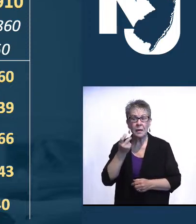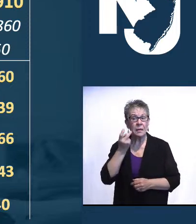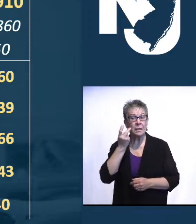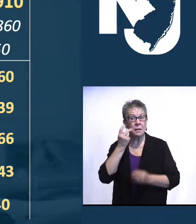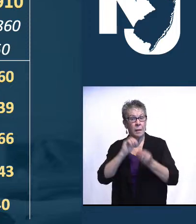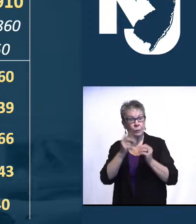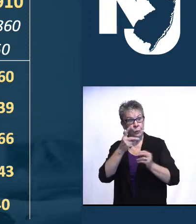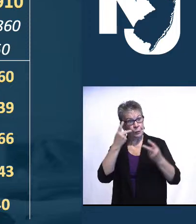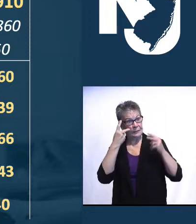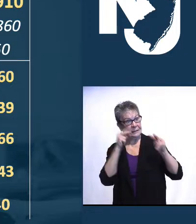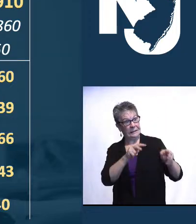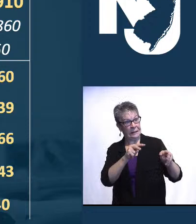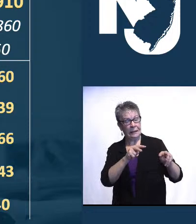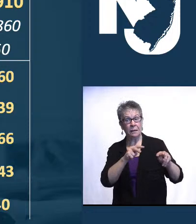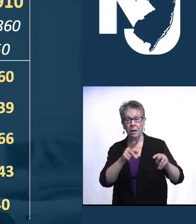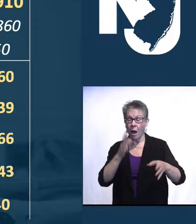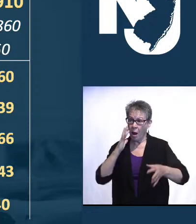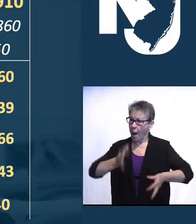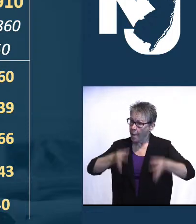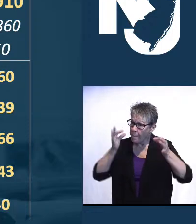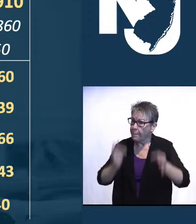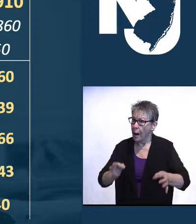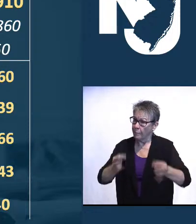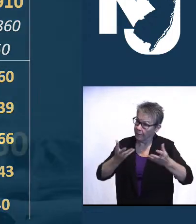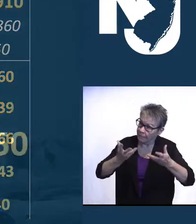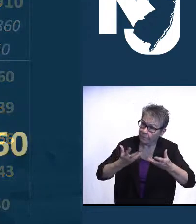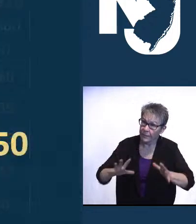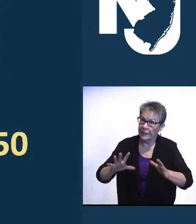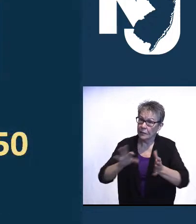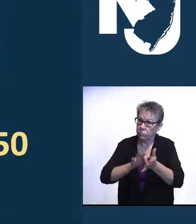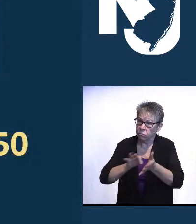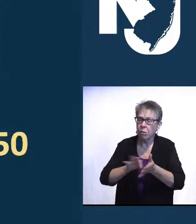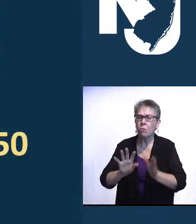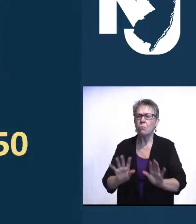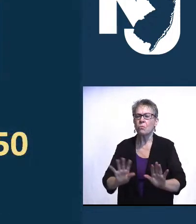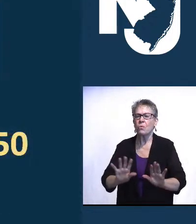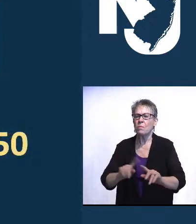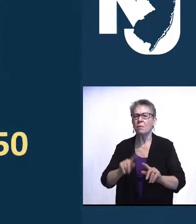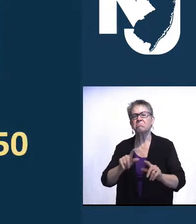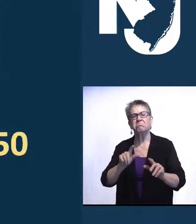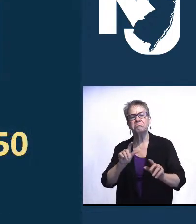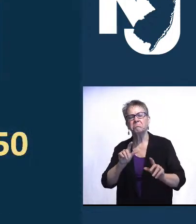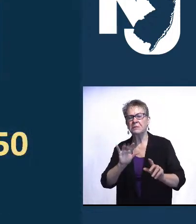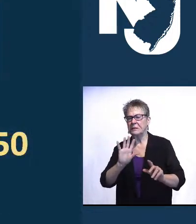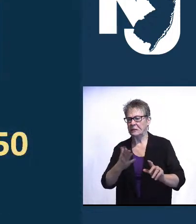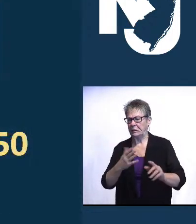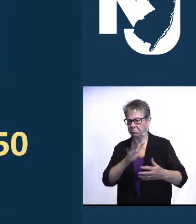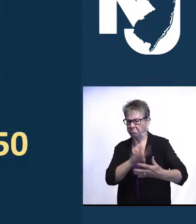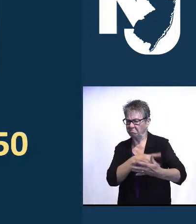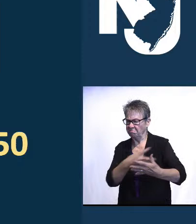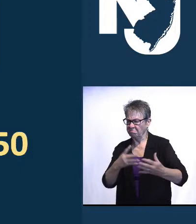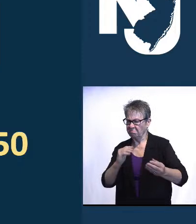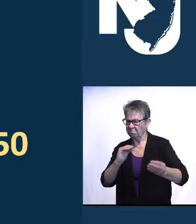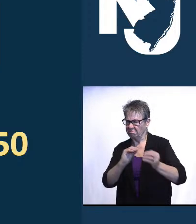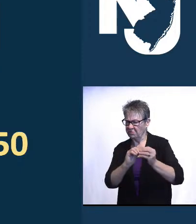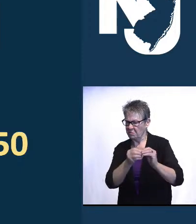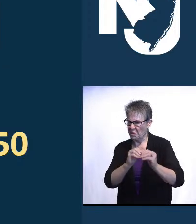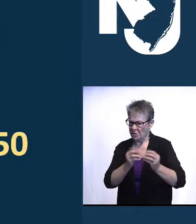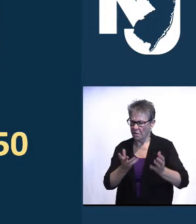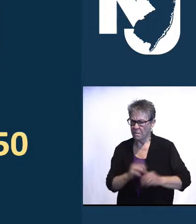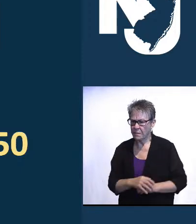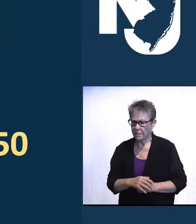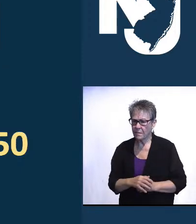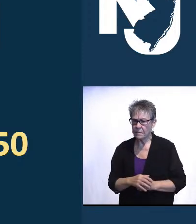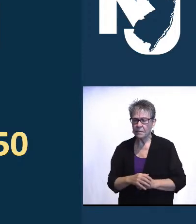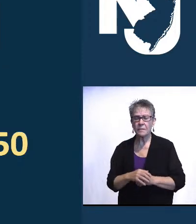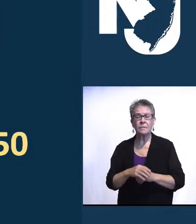previous 24 hours. And subsequently, these are the newly confirmed deaths. God bless each and every one